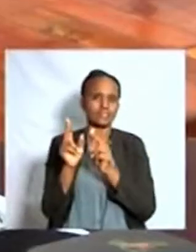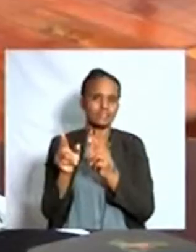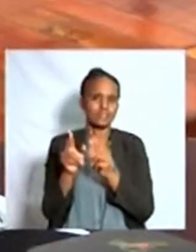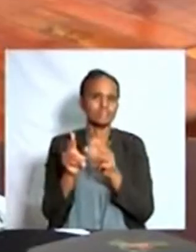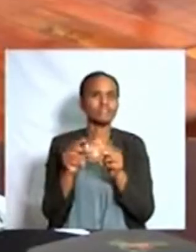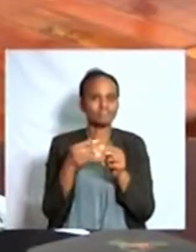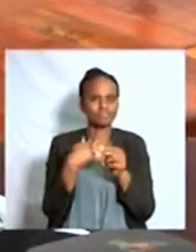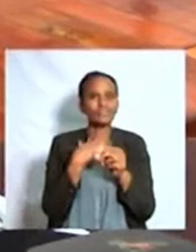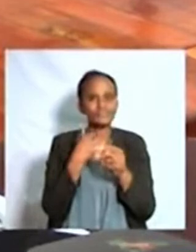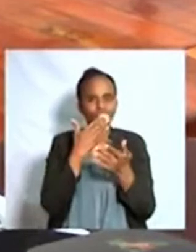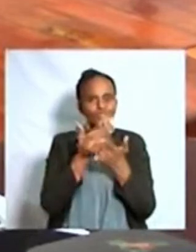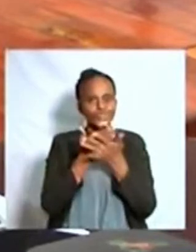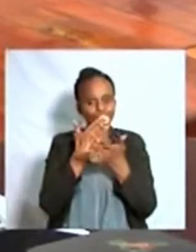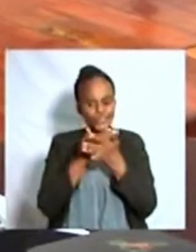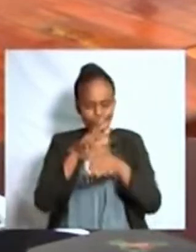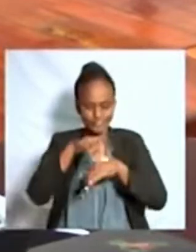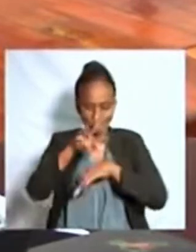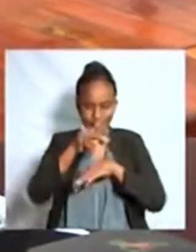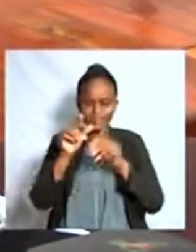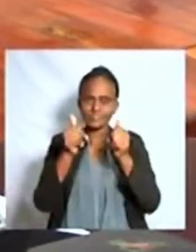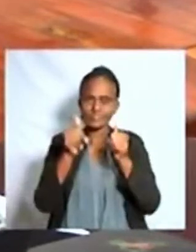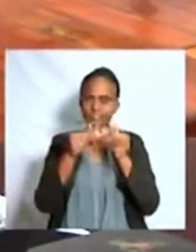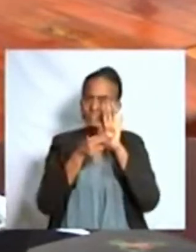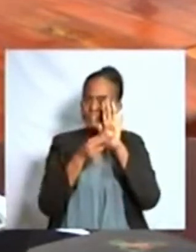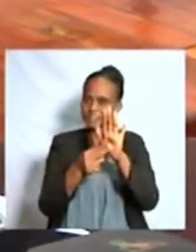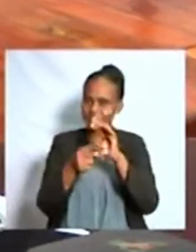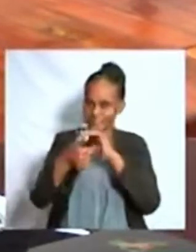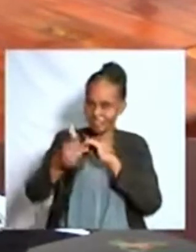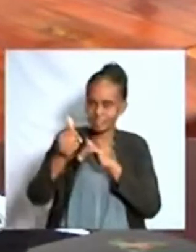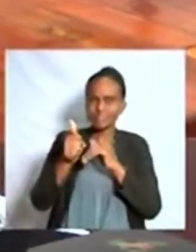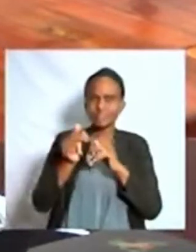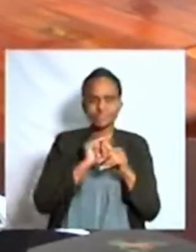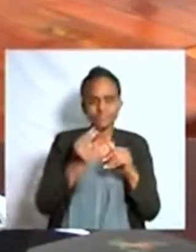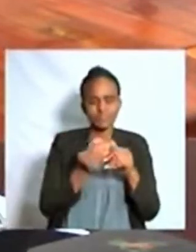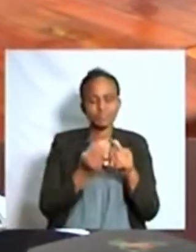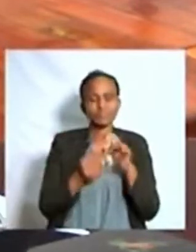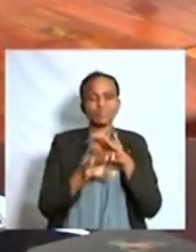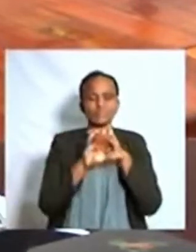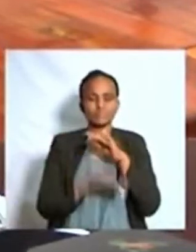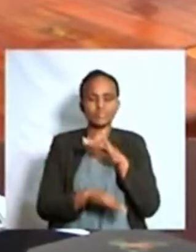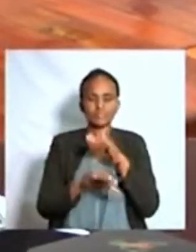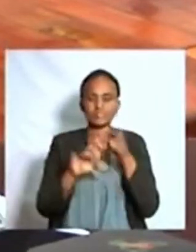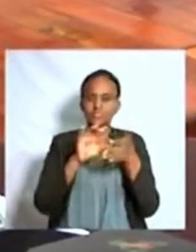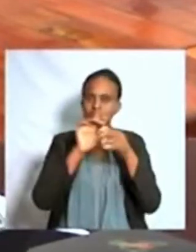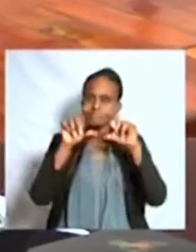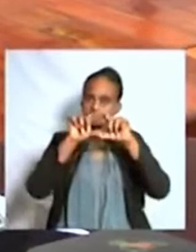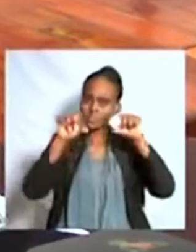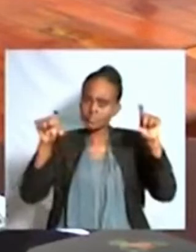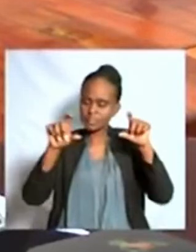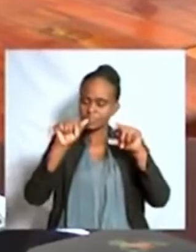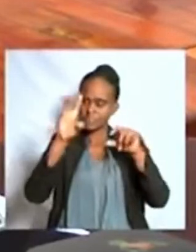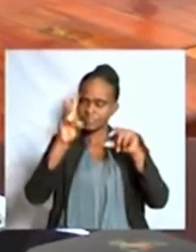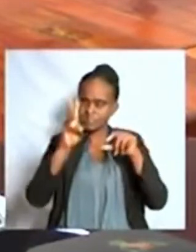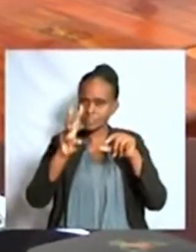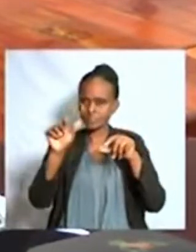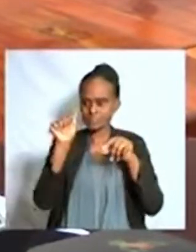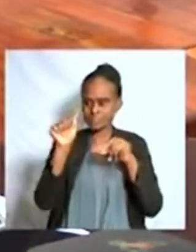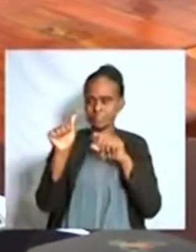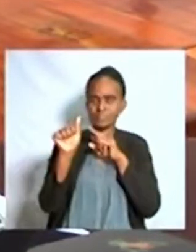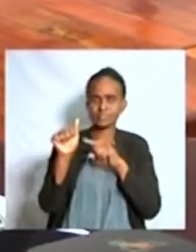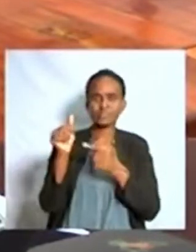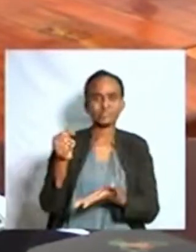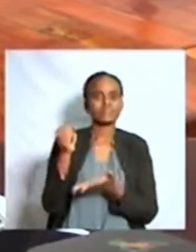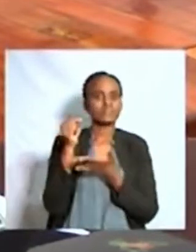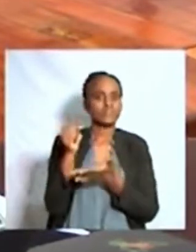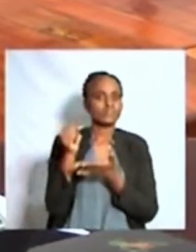I'm well guided, Chair. Please. As indicated by yourself, we are appearing under paragraph 16. Query A is on budget